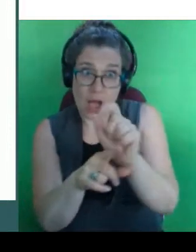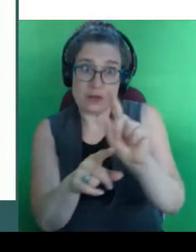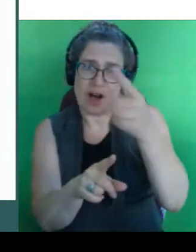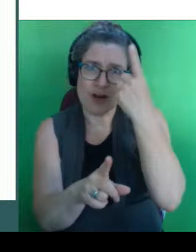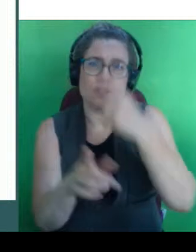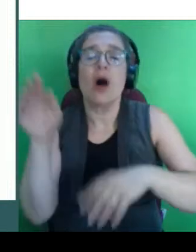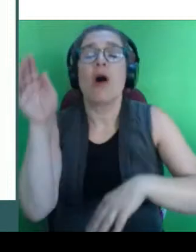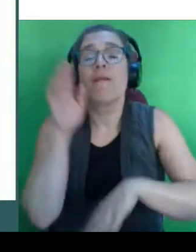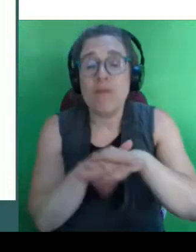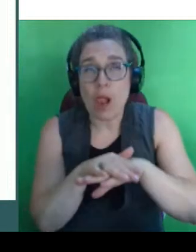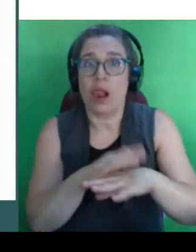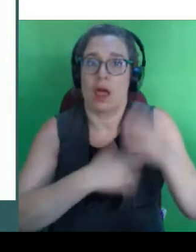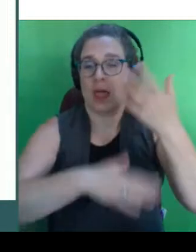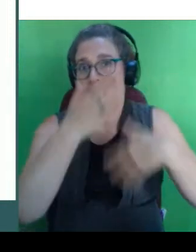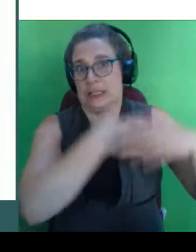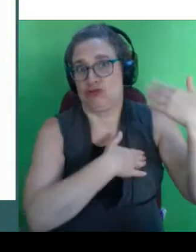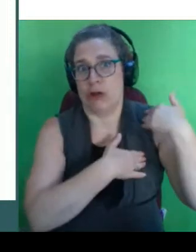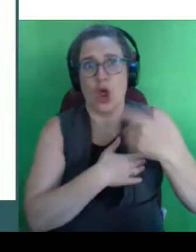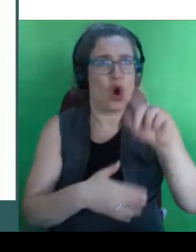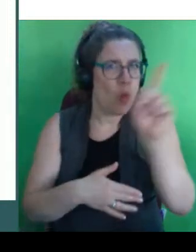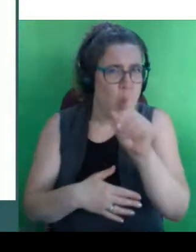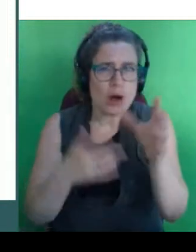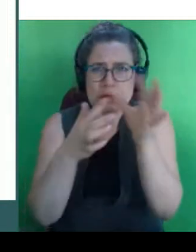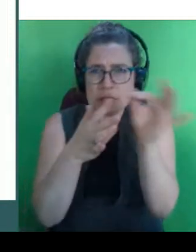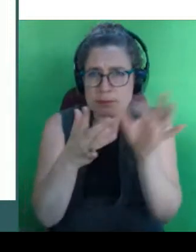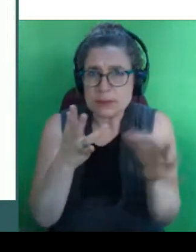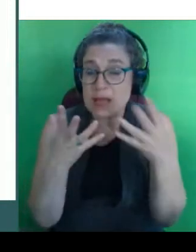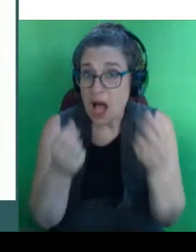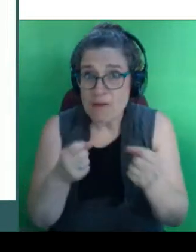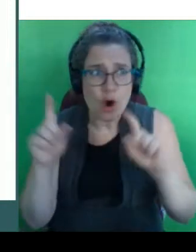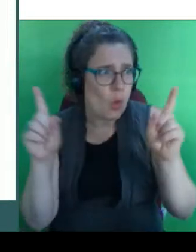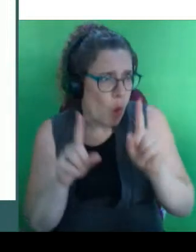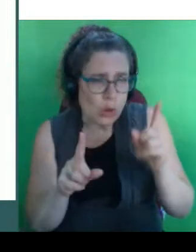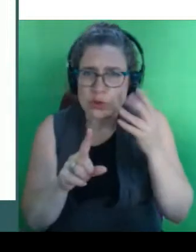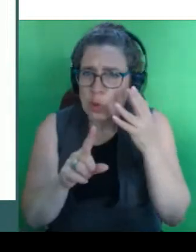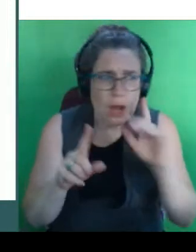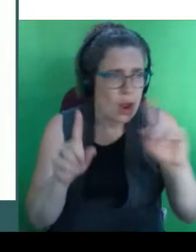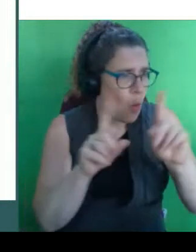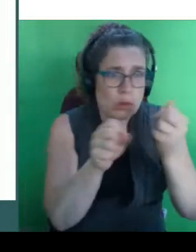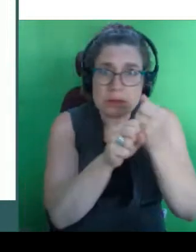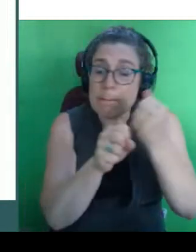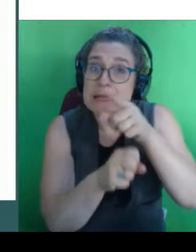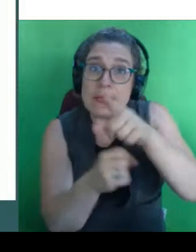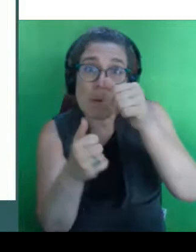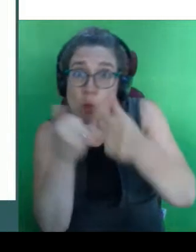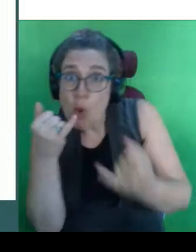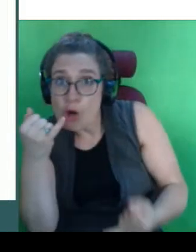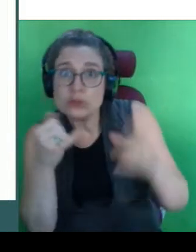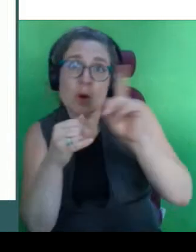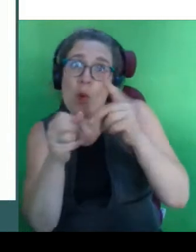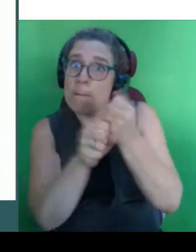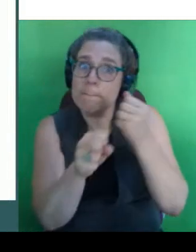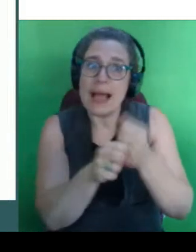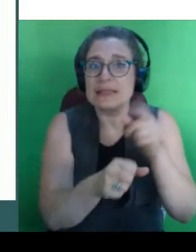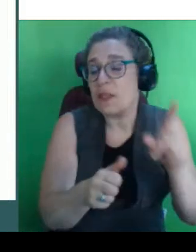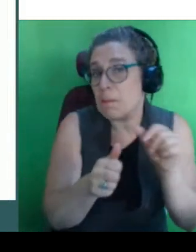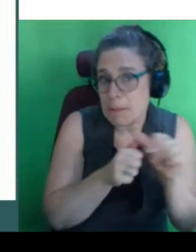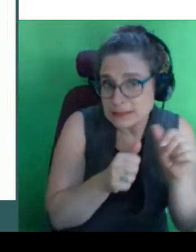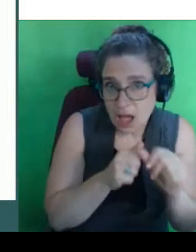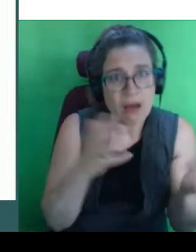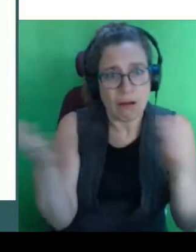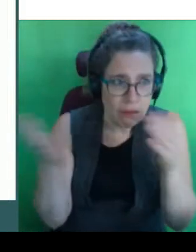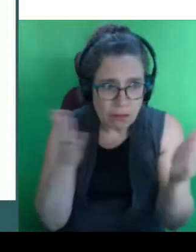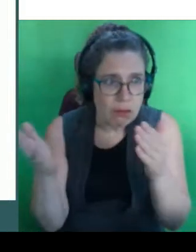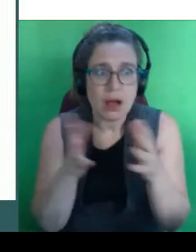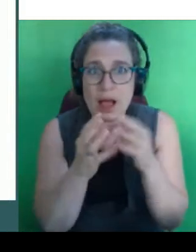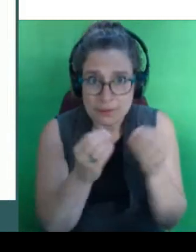what symptoms there are, when they happen, where they happen, what makes them better, what makes them worse, taking a look at those, and doing